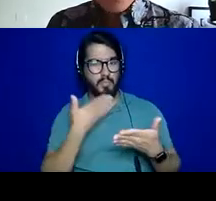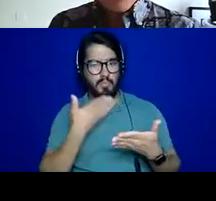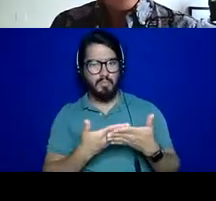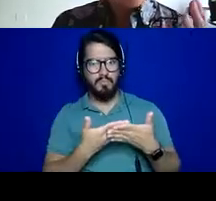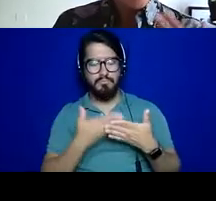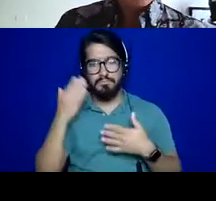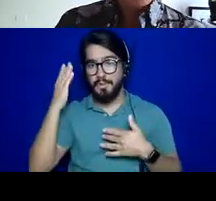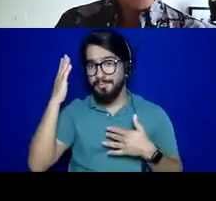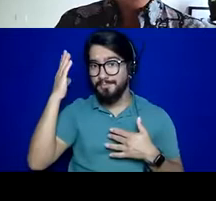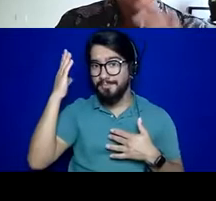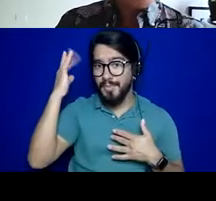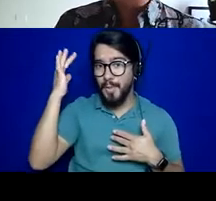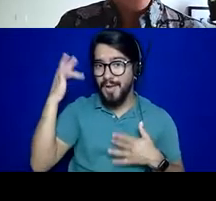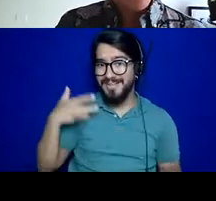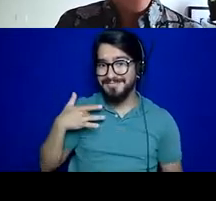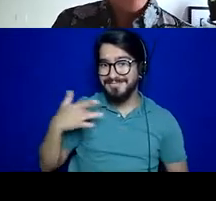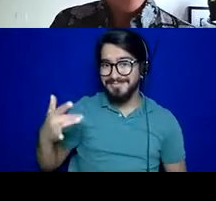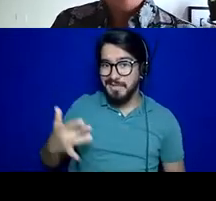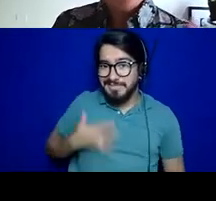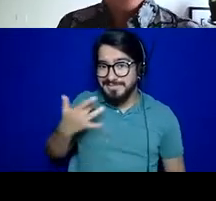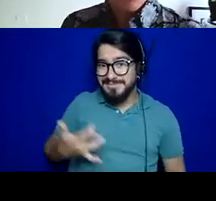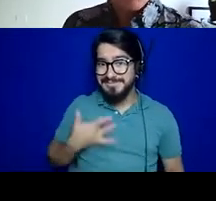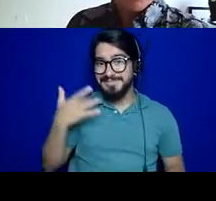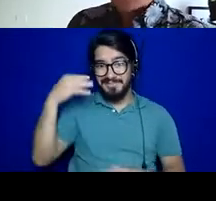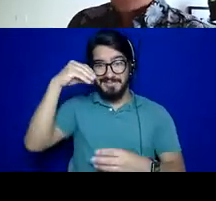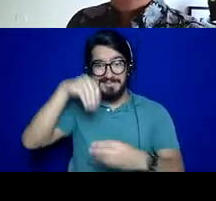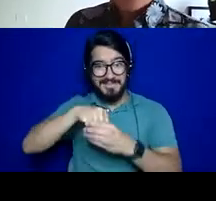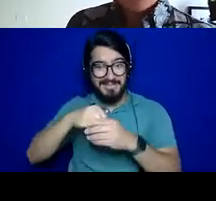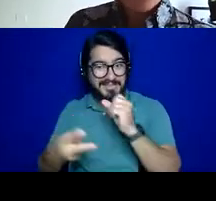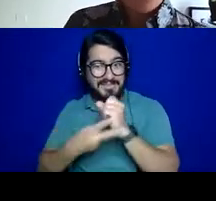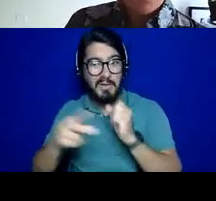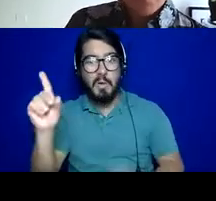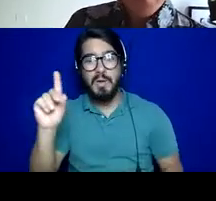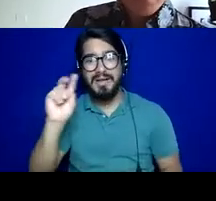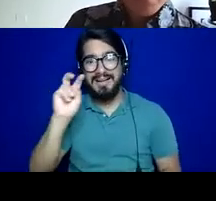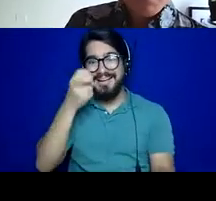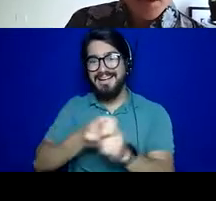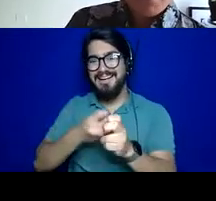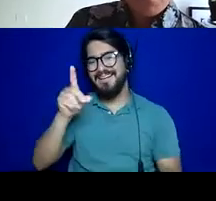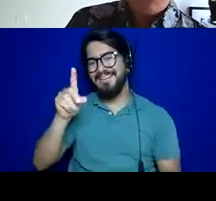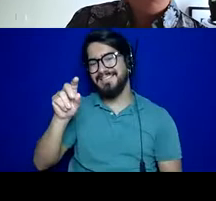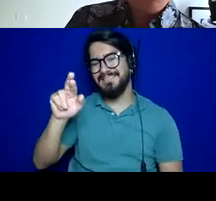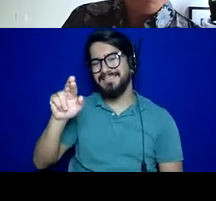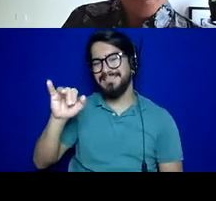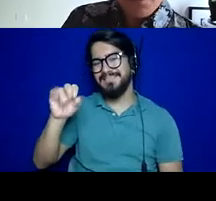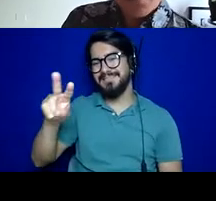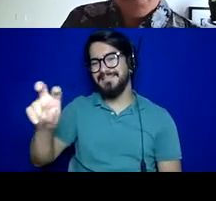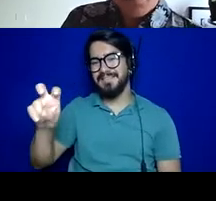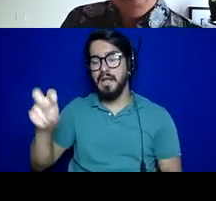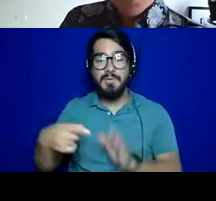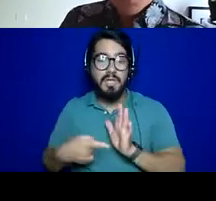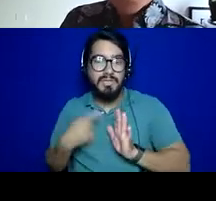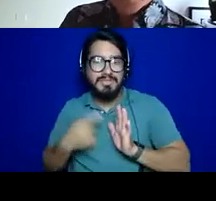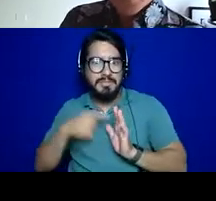generally the information from the sensors is getting stored on the hard drives, but to the extent that we're storing some of these files sometimes on removable media